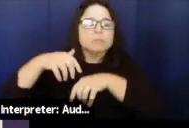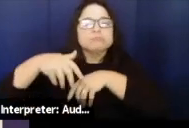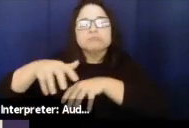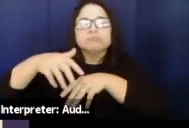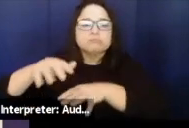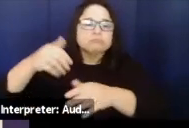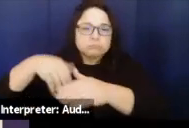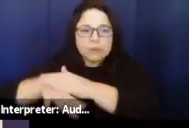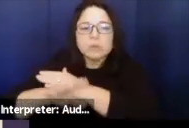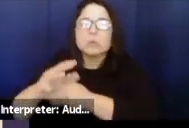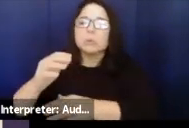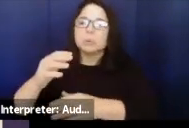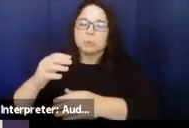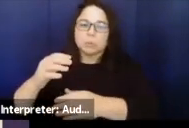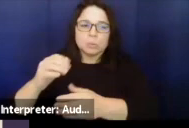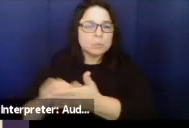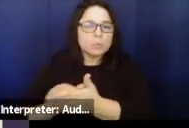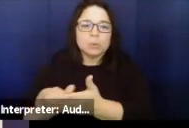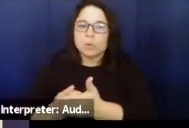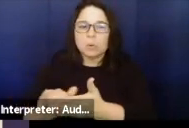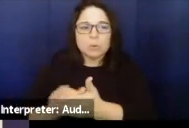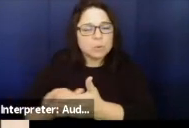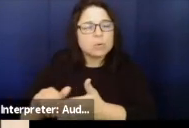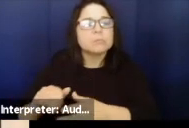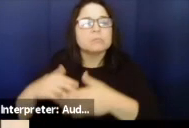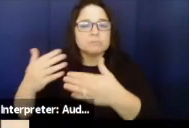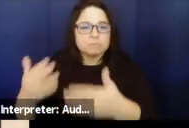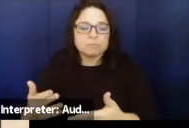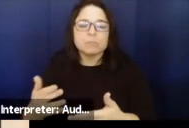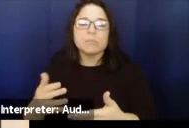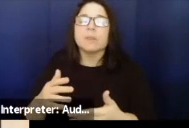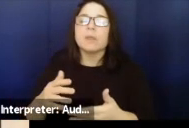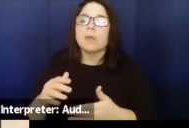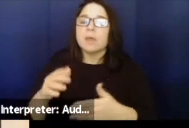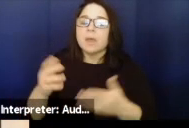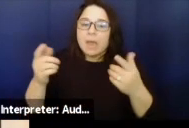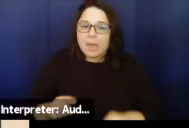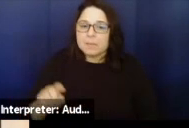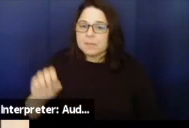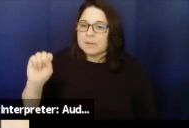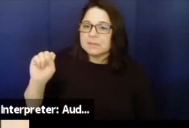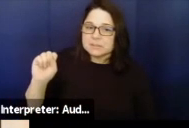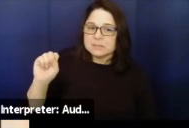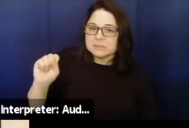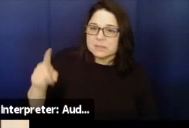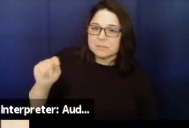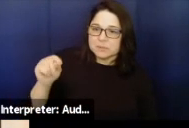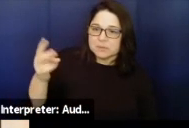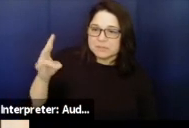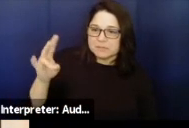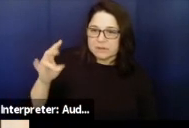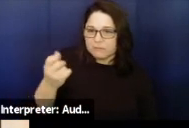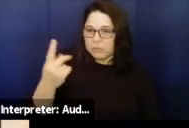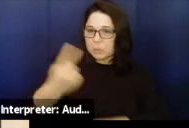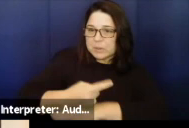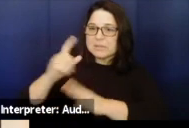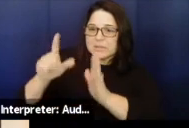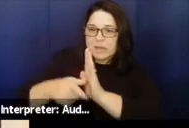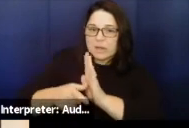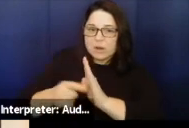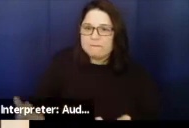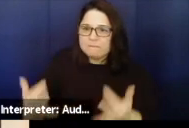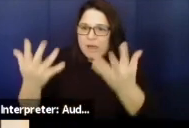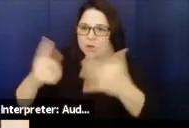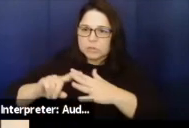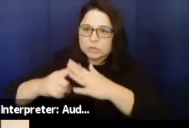of September, just a few days later, a fire had started down by the docks. Some argued that it was